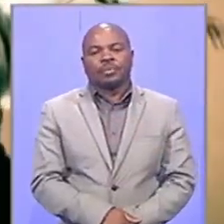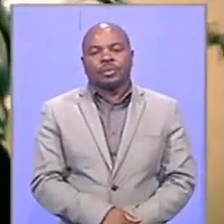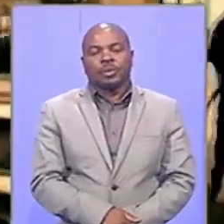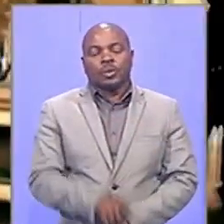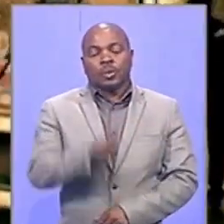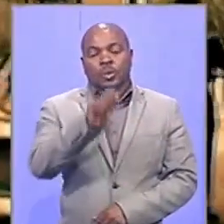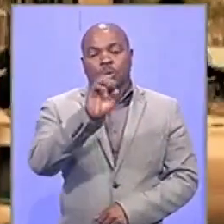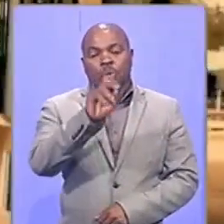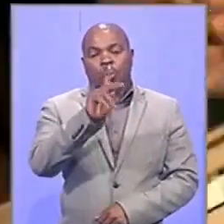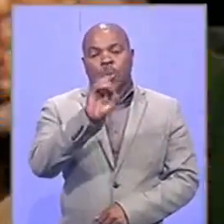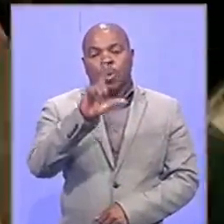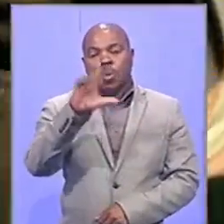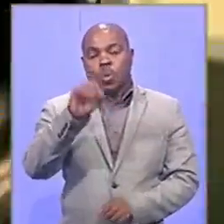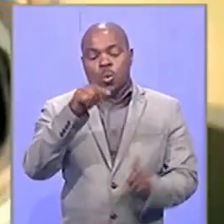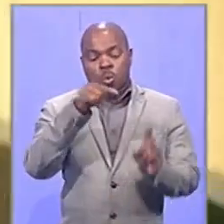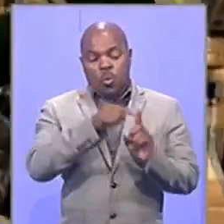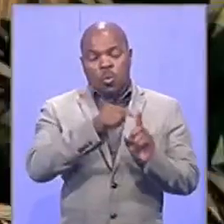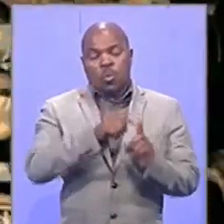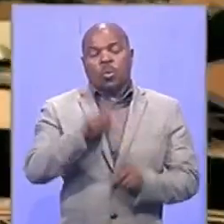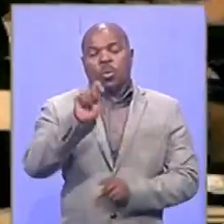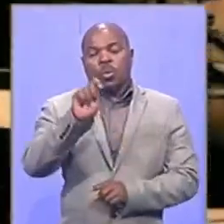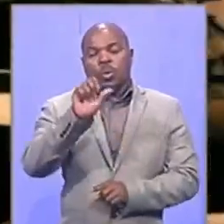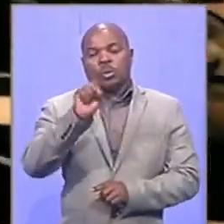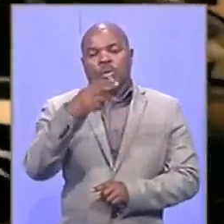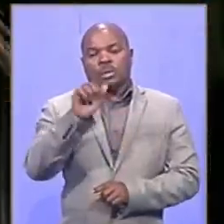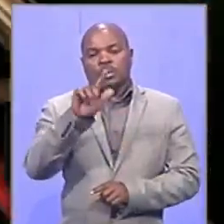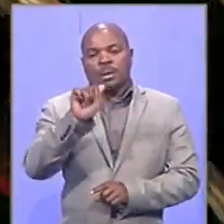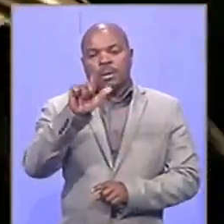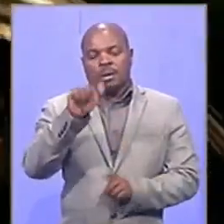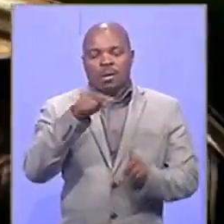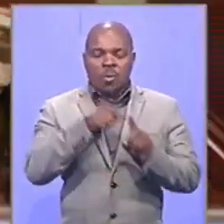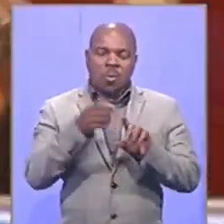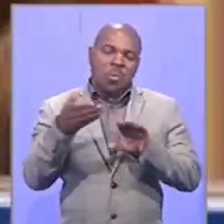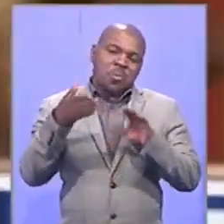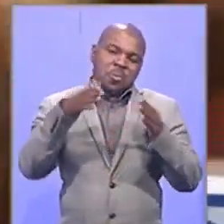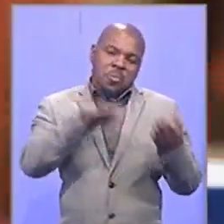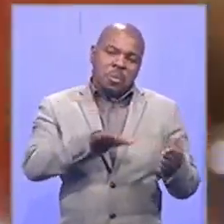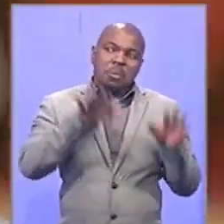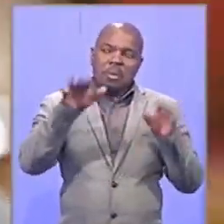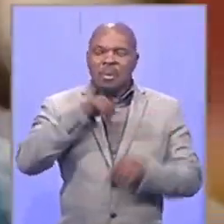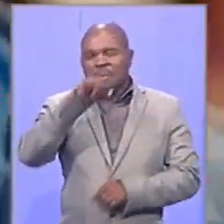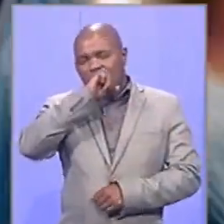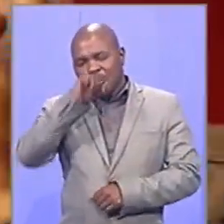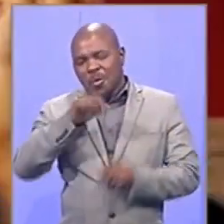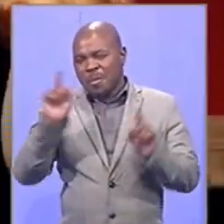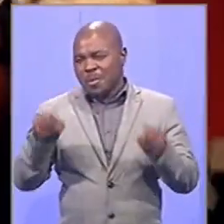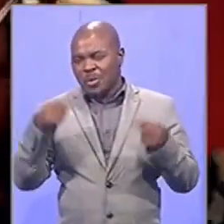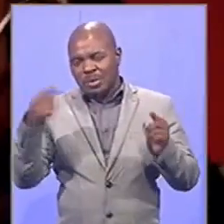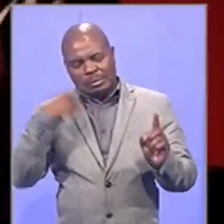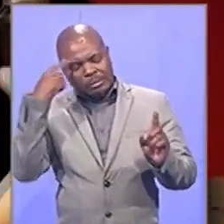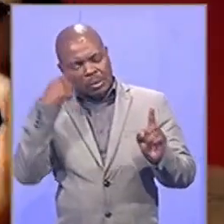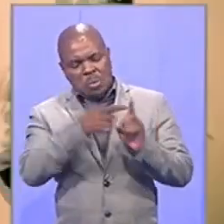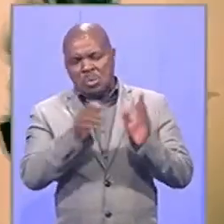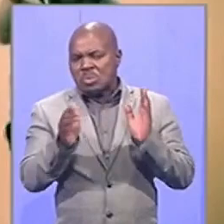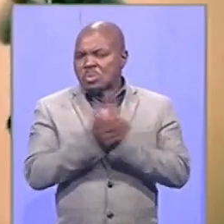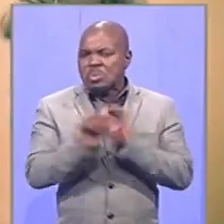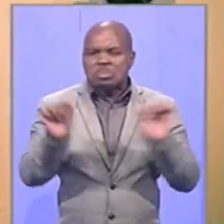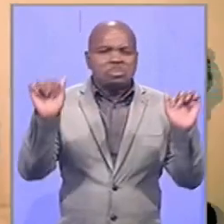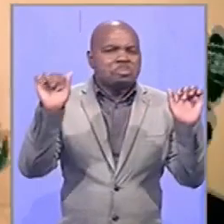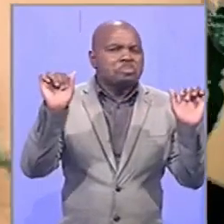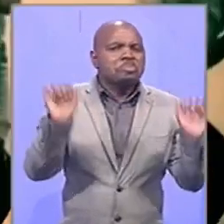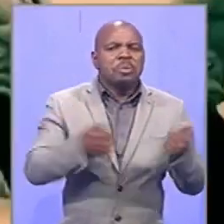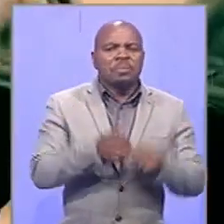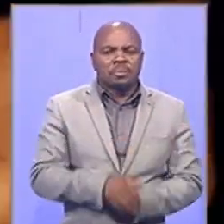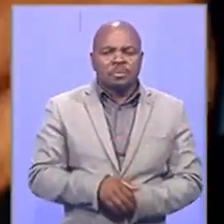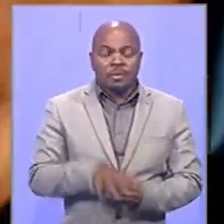Tukololo Magesh Chabalala o robetše boroko bja bjegolo go balatedi ba mmino talente ye e makatšago